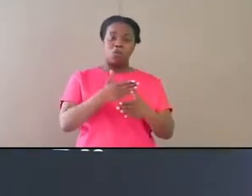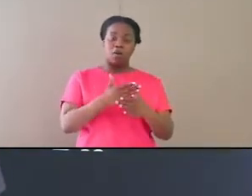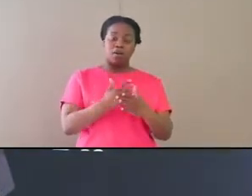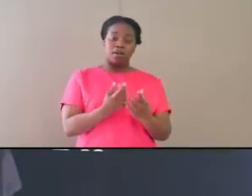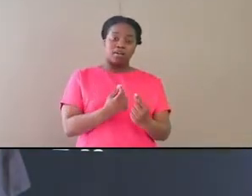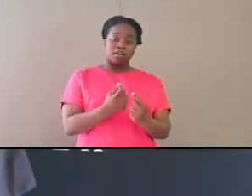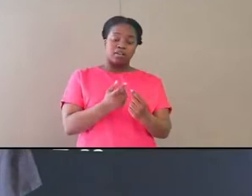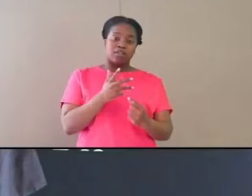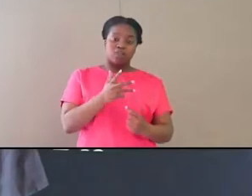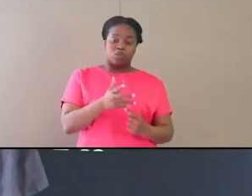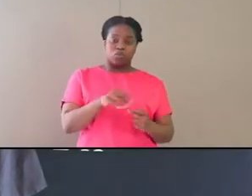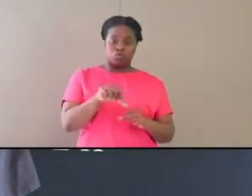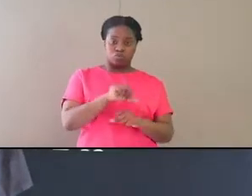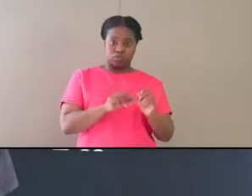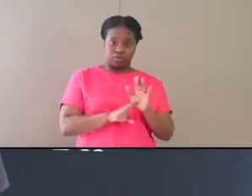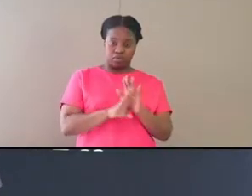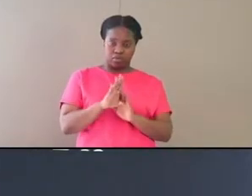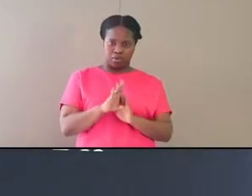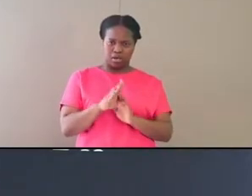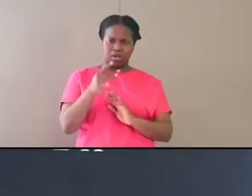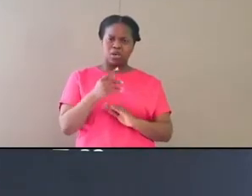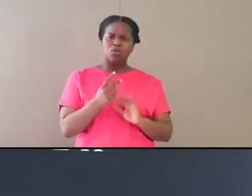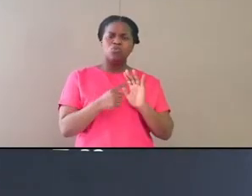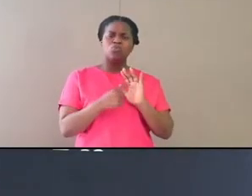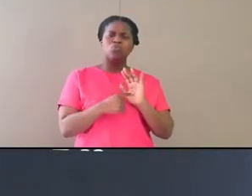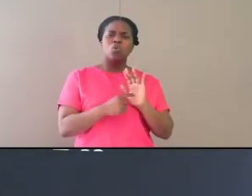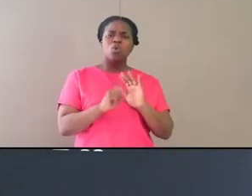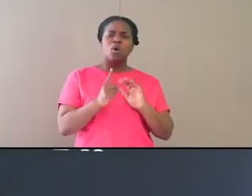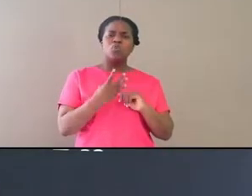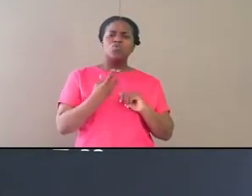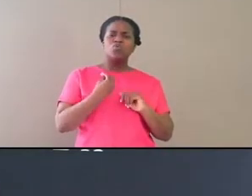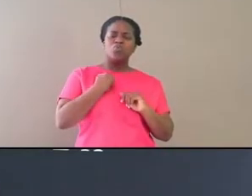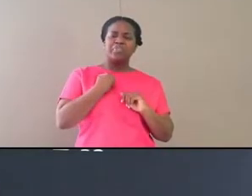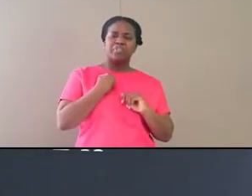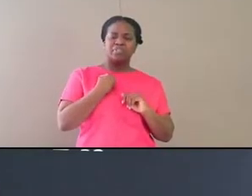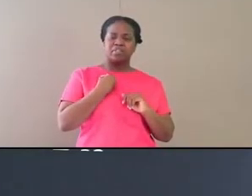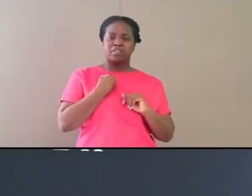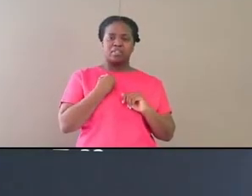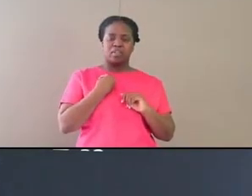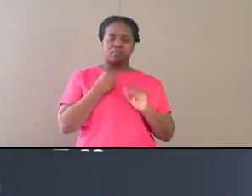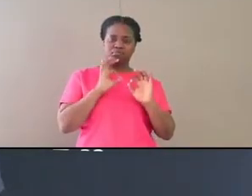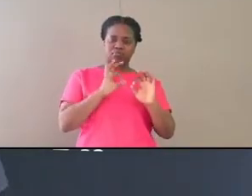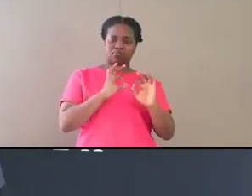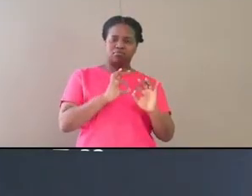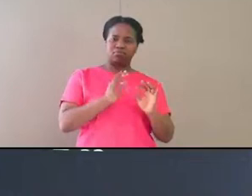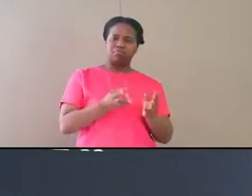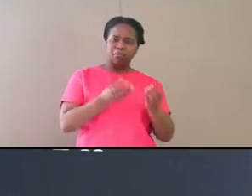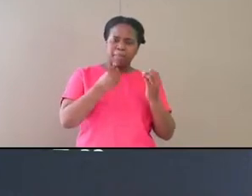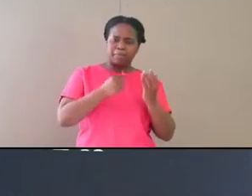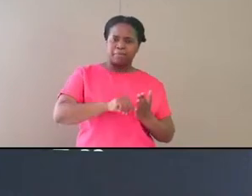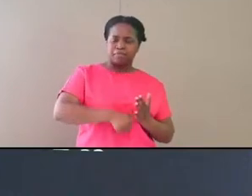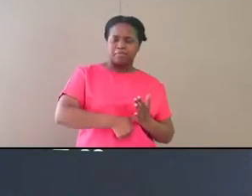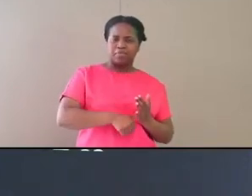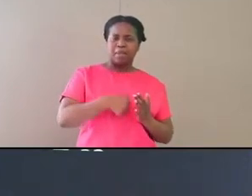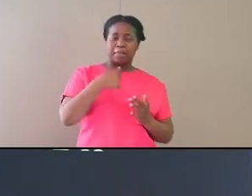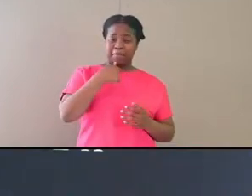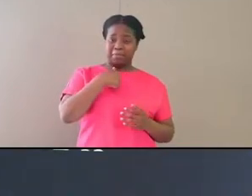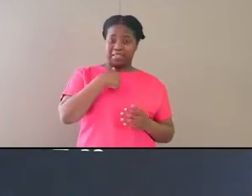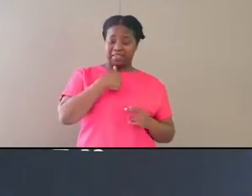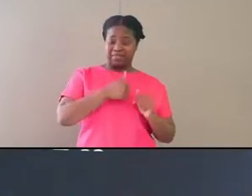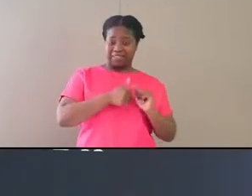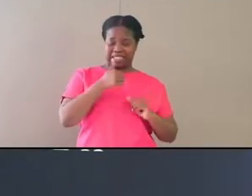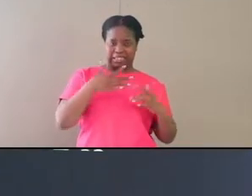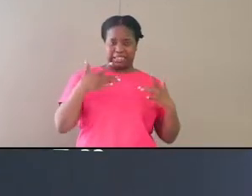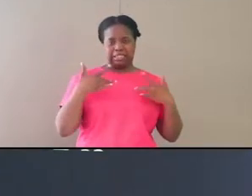social development showed a youth and urban bias in SRD grant beneficiaries. I was a bit concerned about